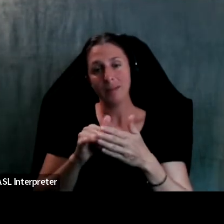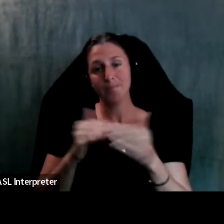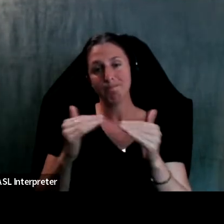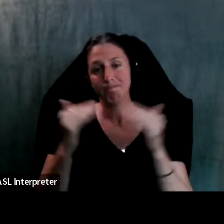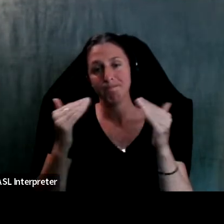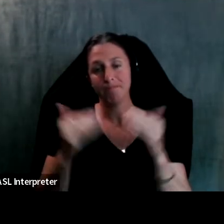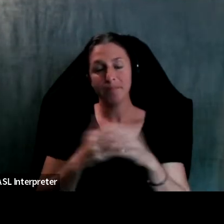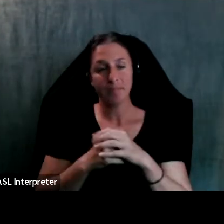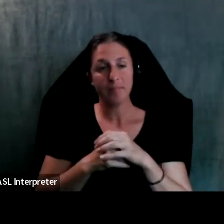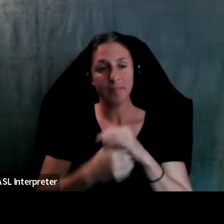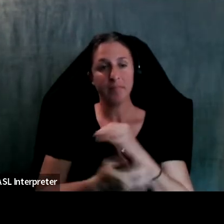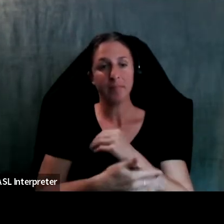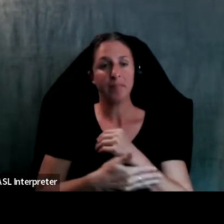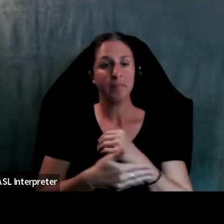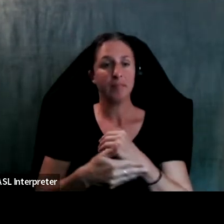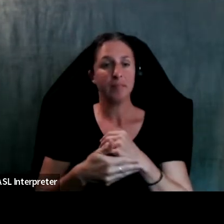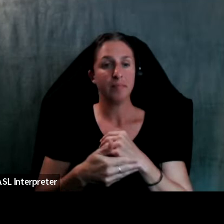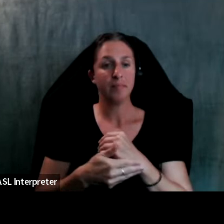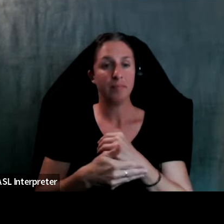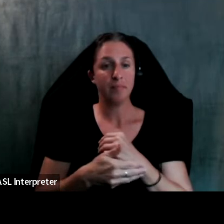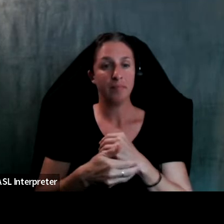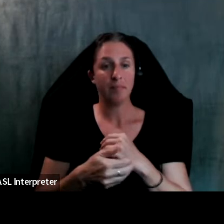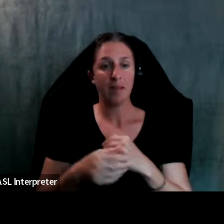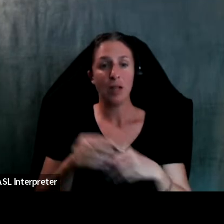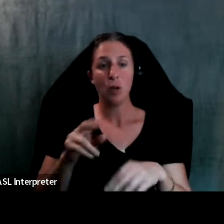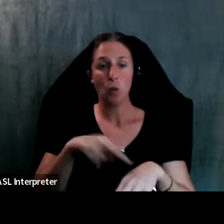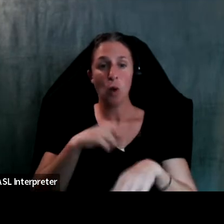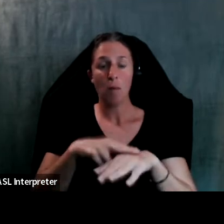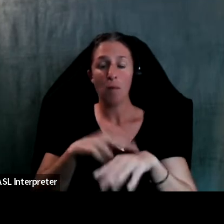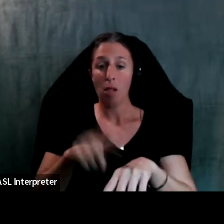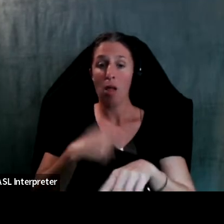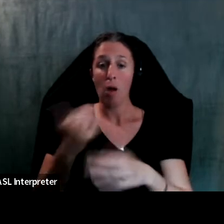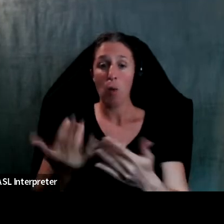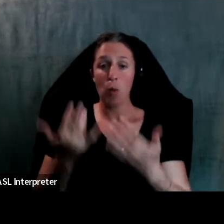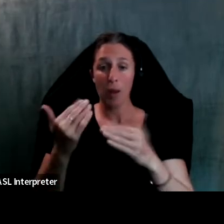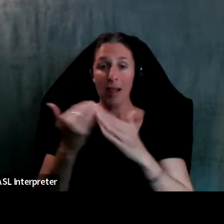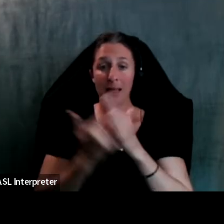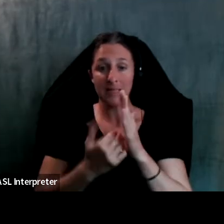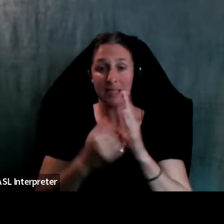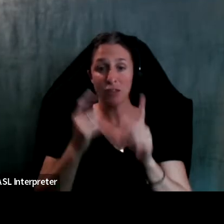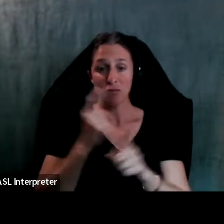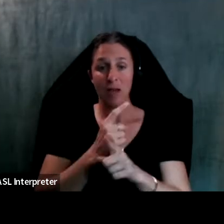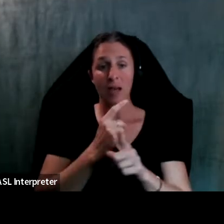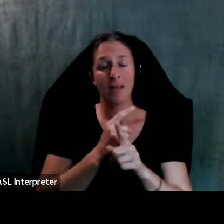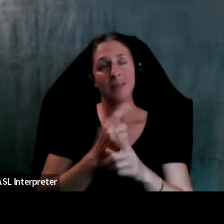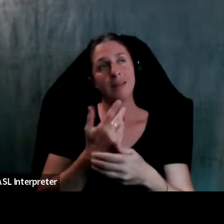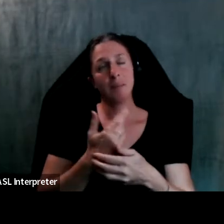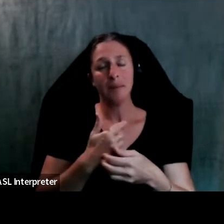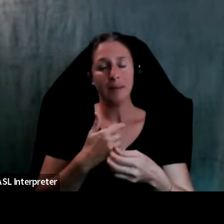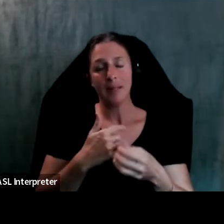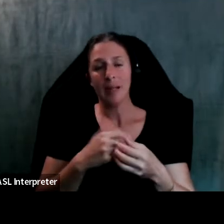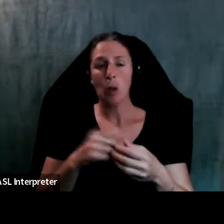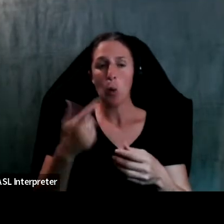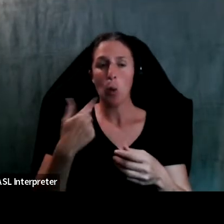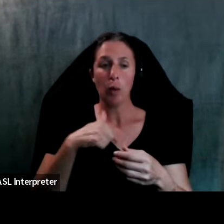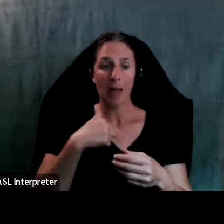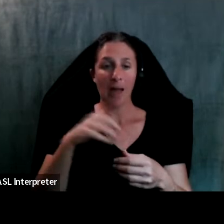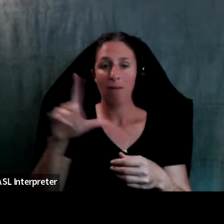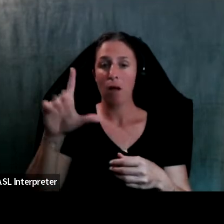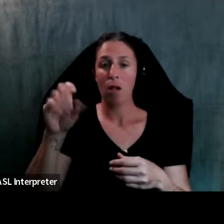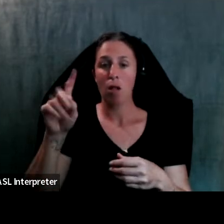that's great. And I understand there's usually a long waiting list. Is that right? There is. I mean, so we have a